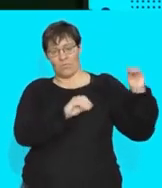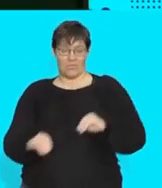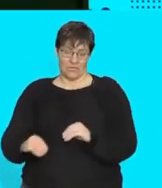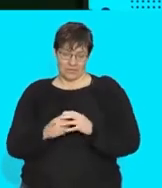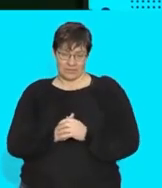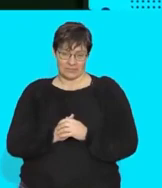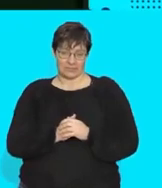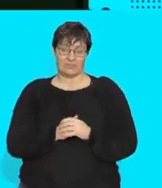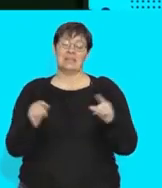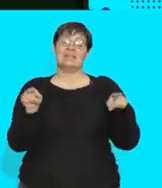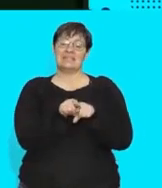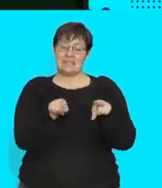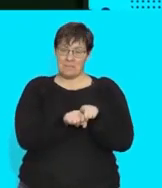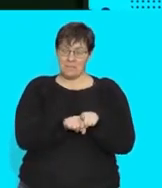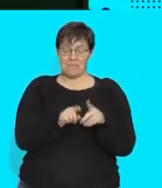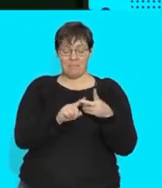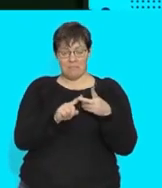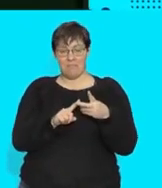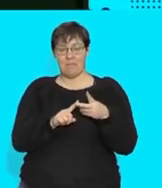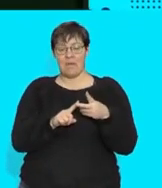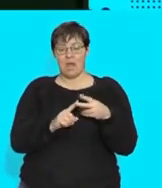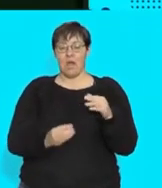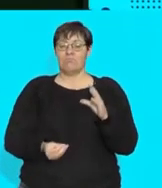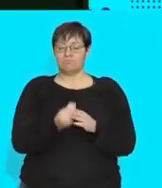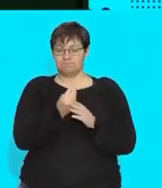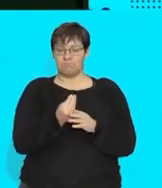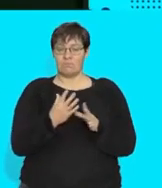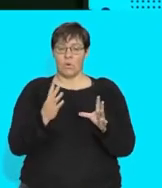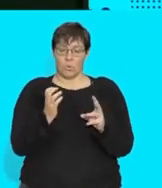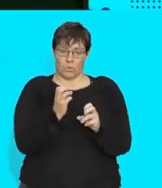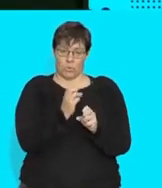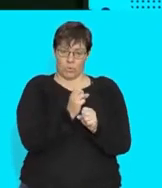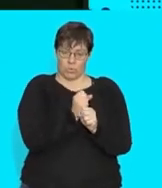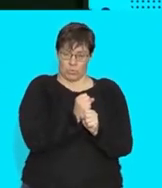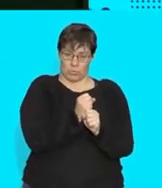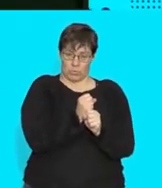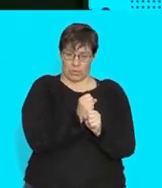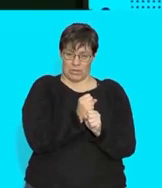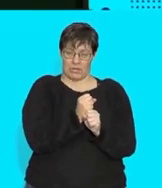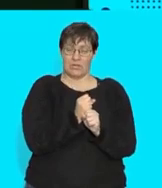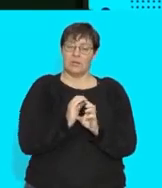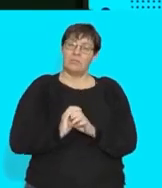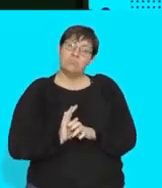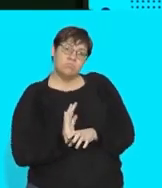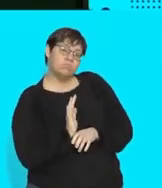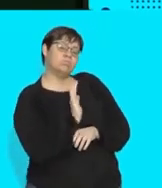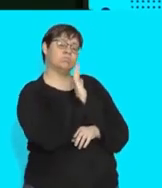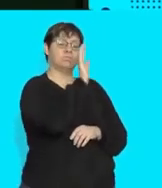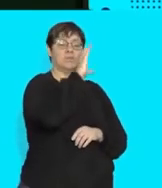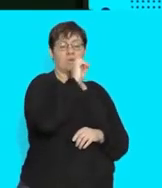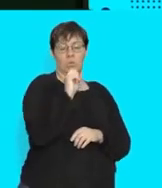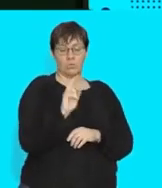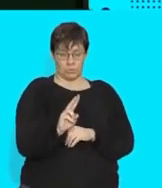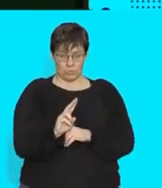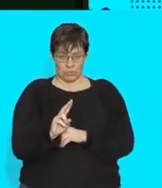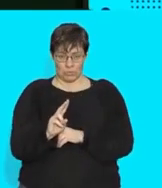when I exhale. What happens when I exhale, right? Everything squeezes. I decrease the